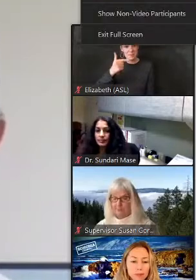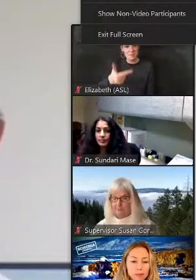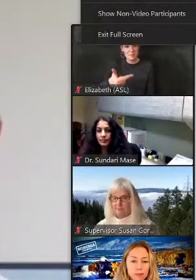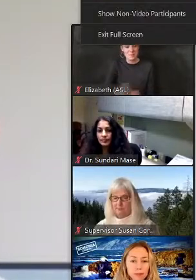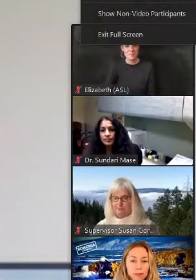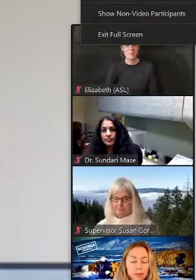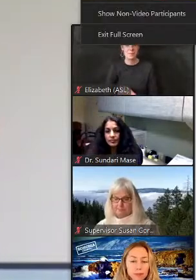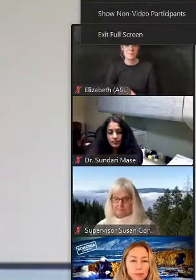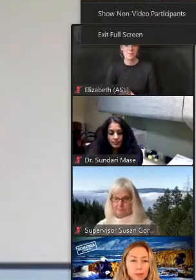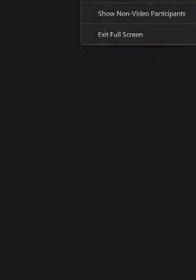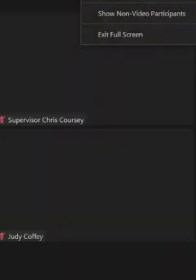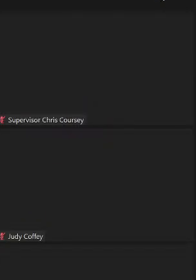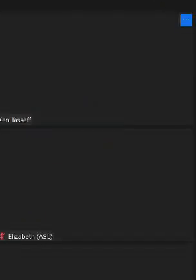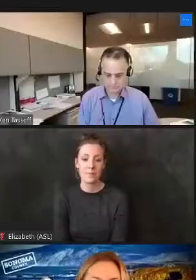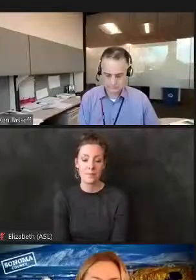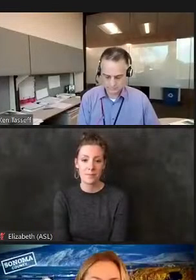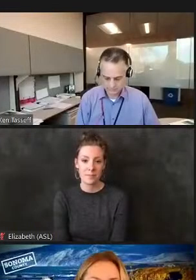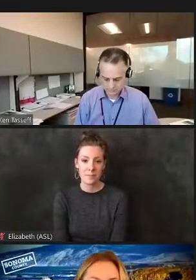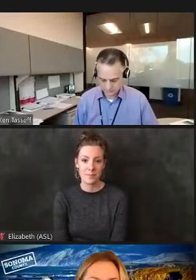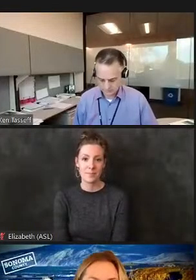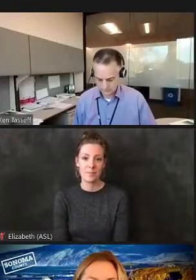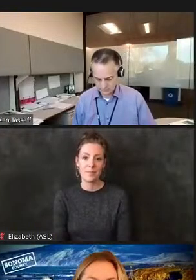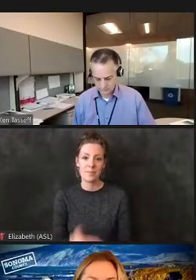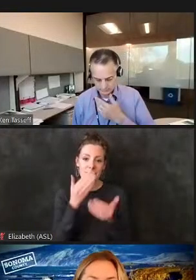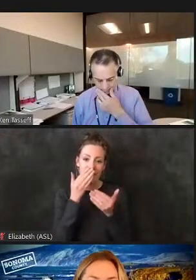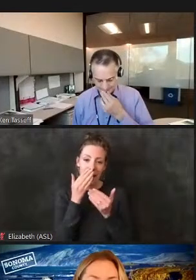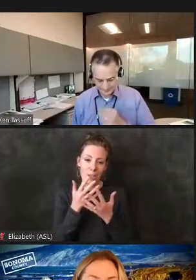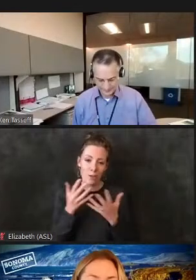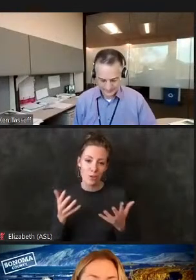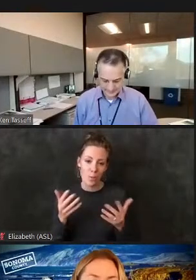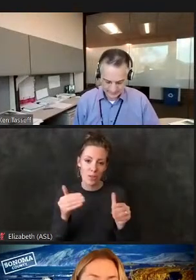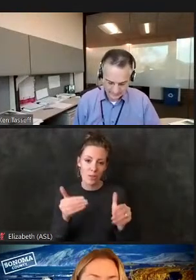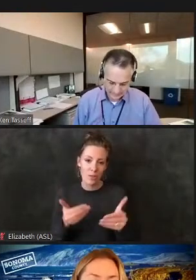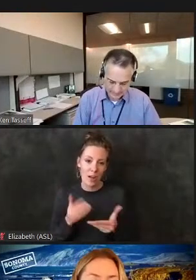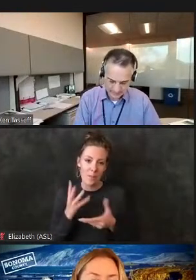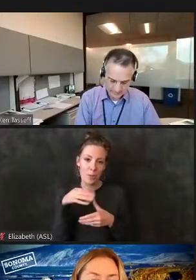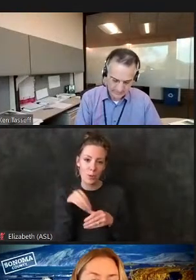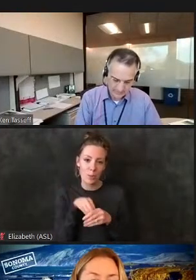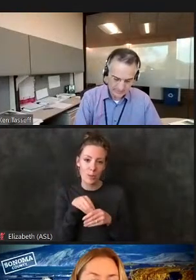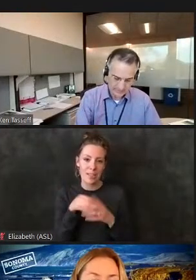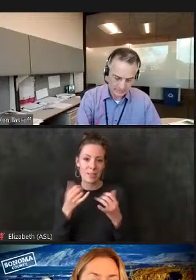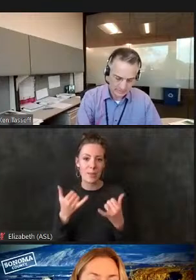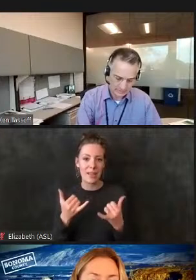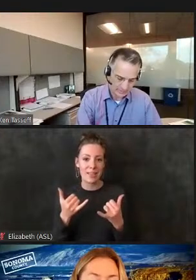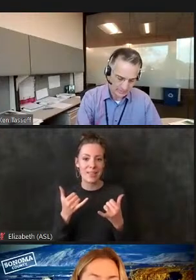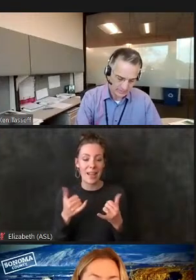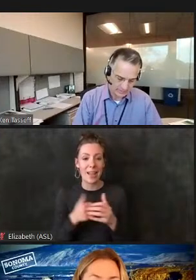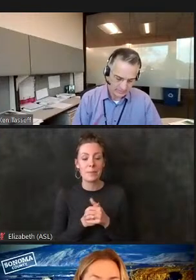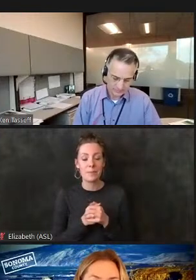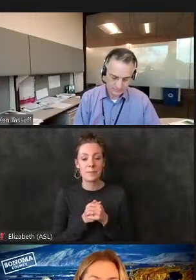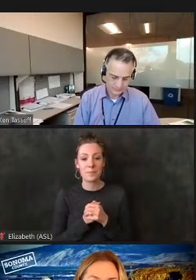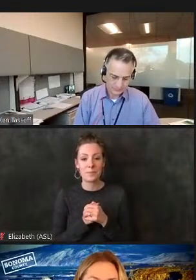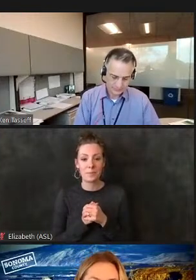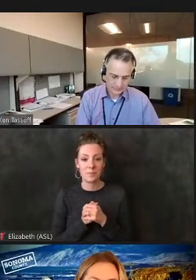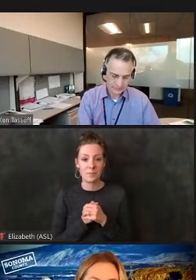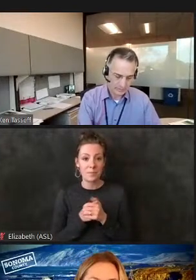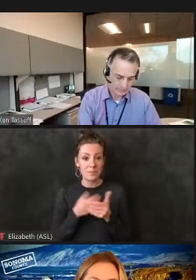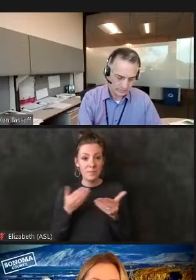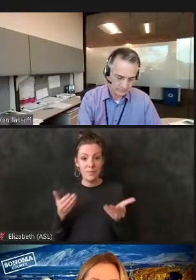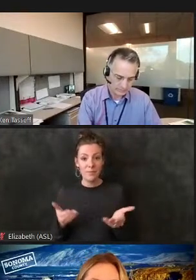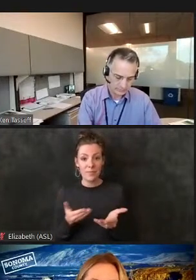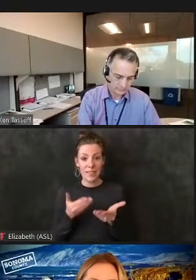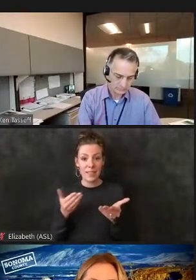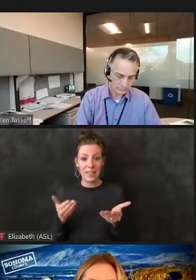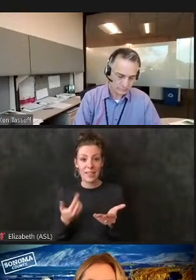están sacando las vacunas ahí en Kaiser. Gracias por dejarme participar ahora. Y gracias y bienvenidos a todos los que han